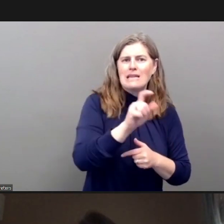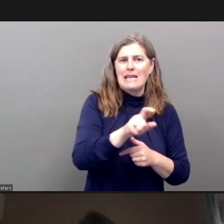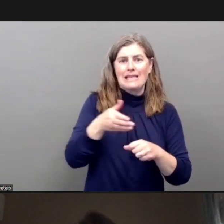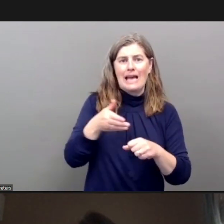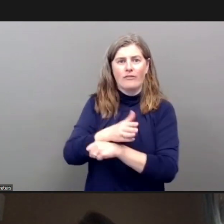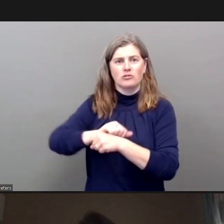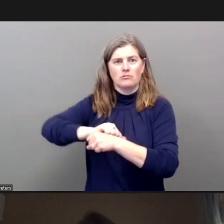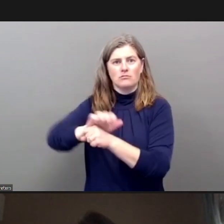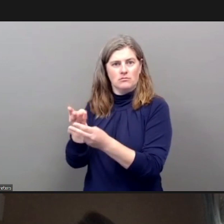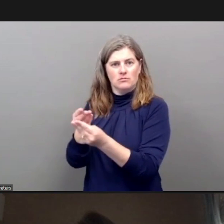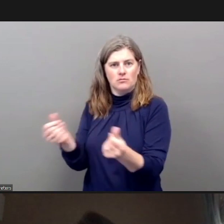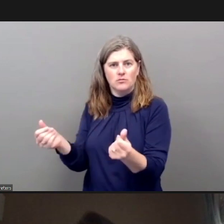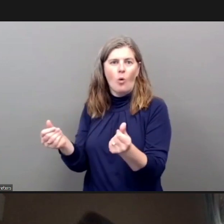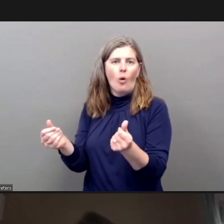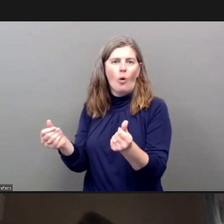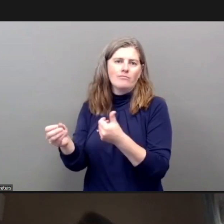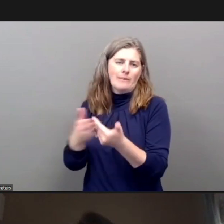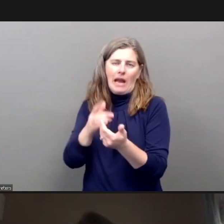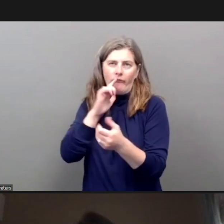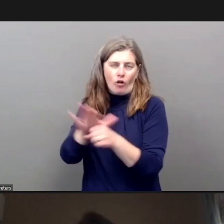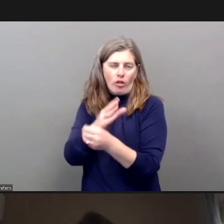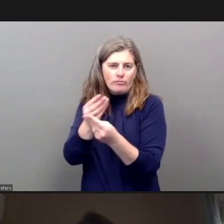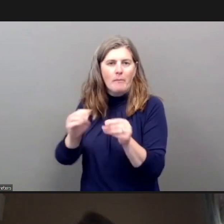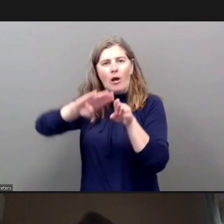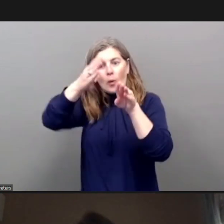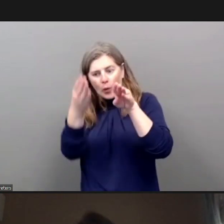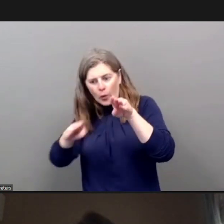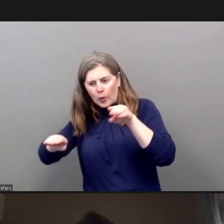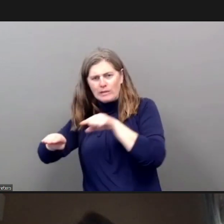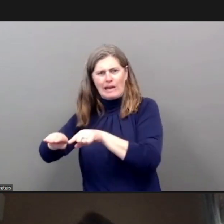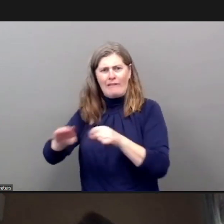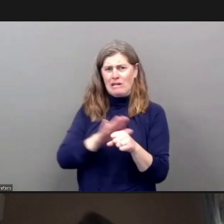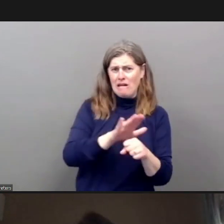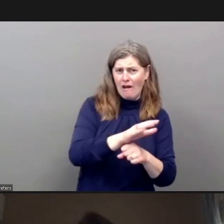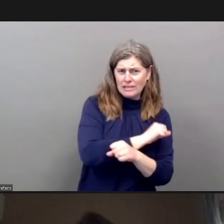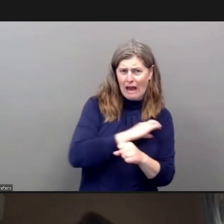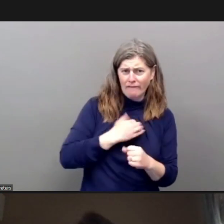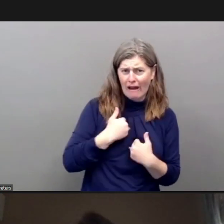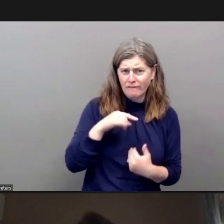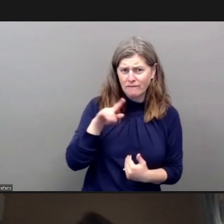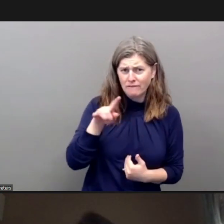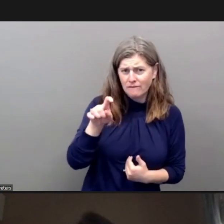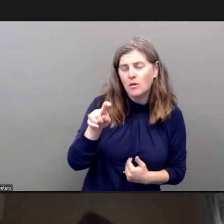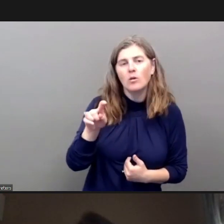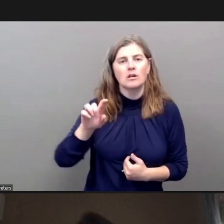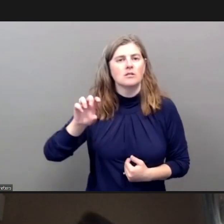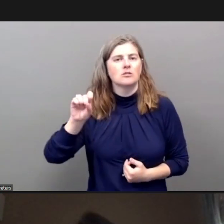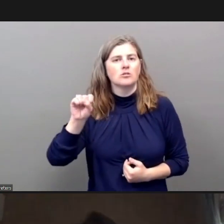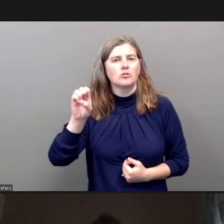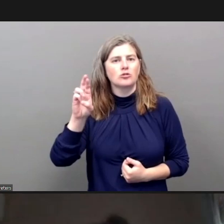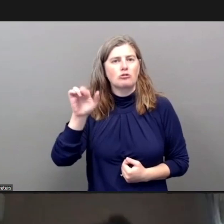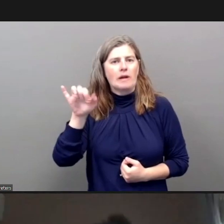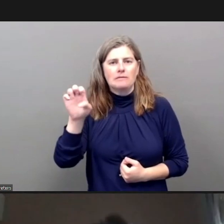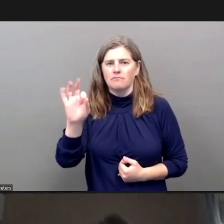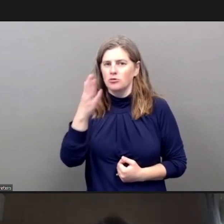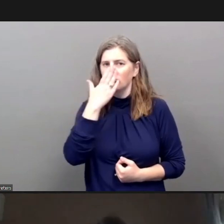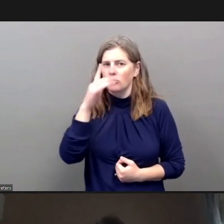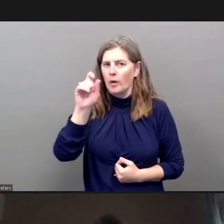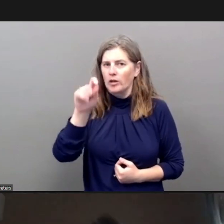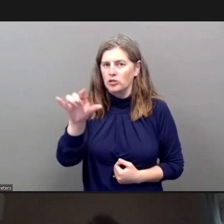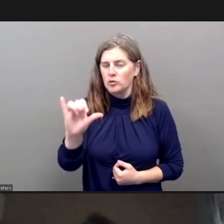least post-wave. Yeah, and that's a really great question too. And you